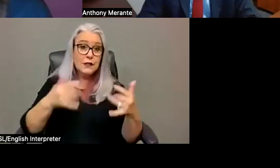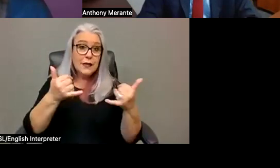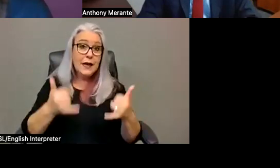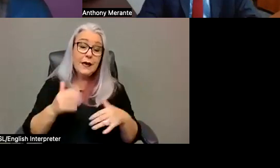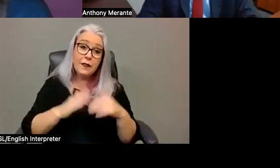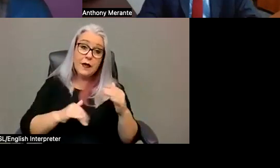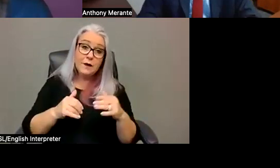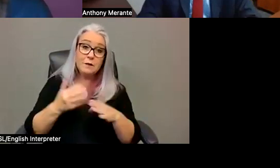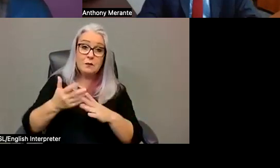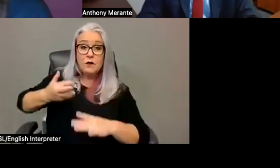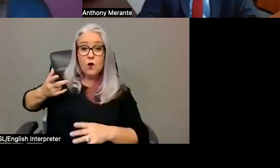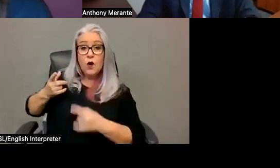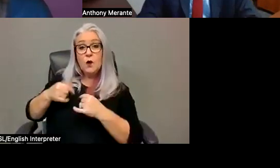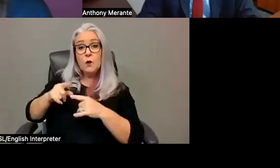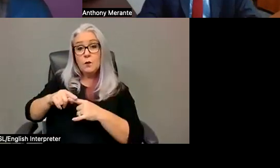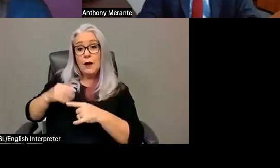I took office.